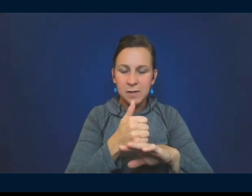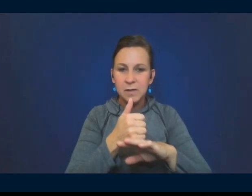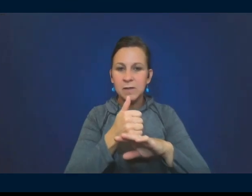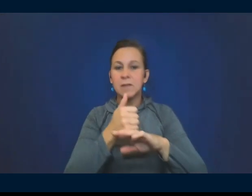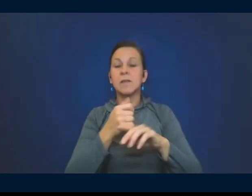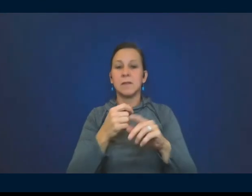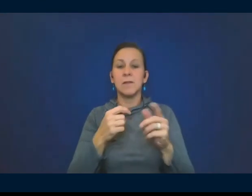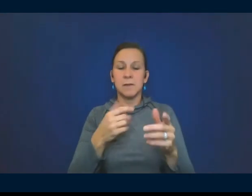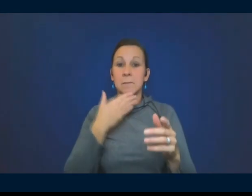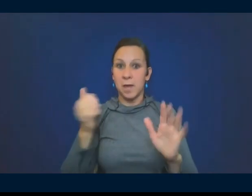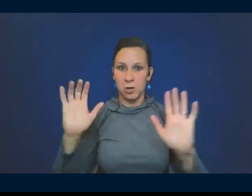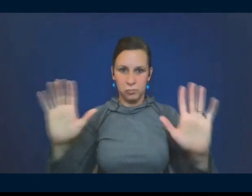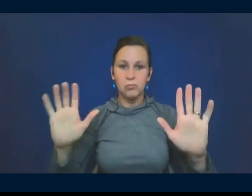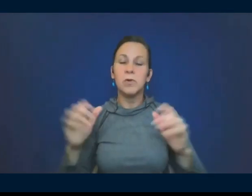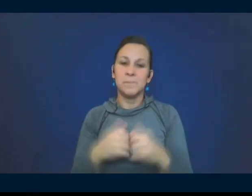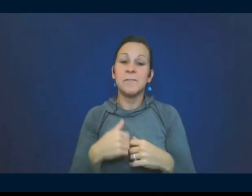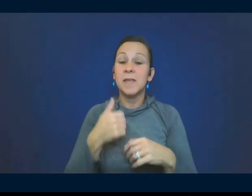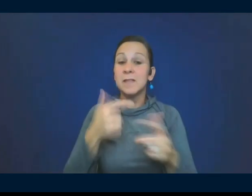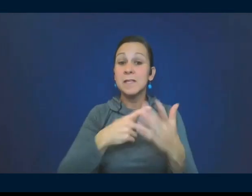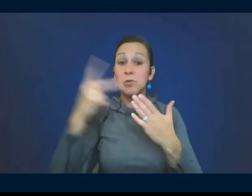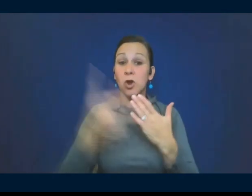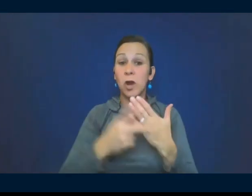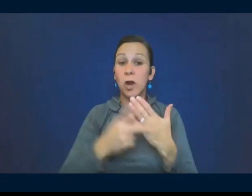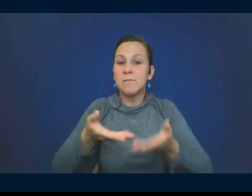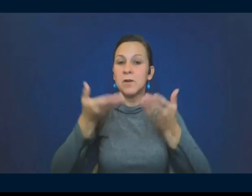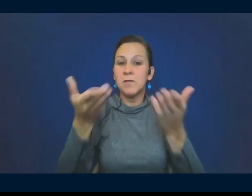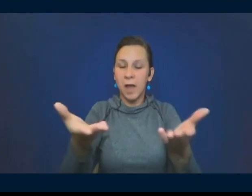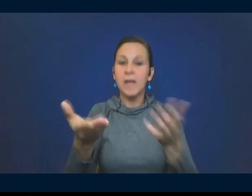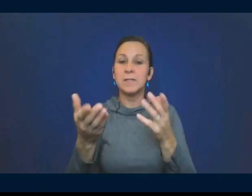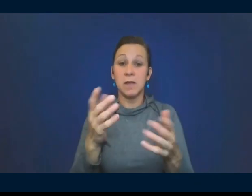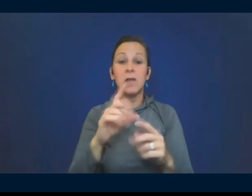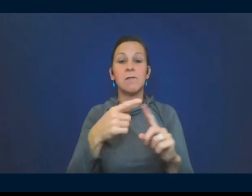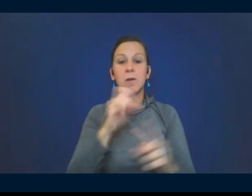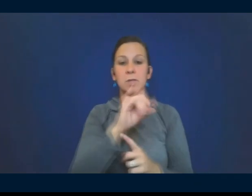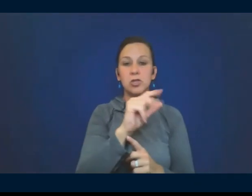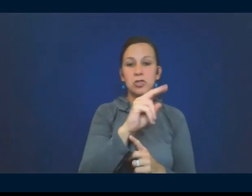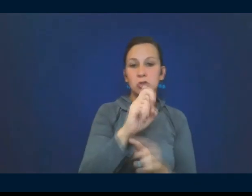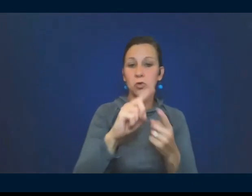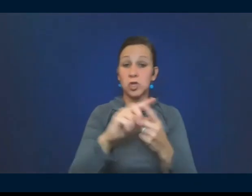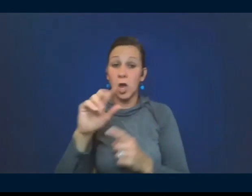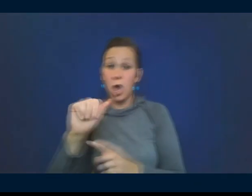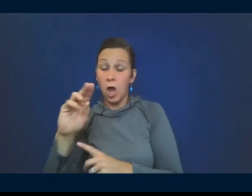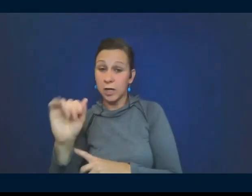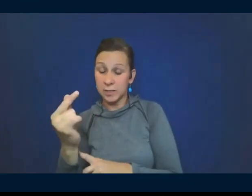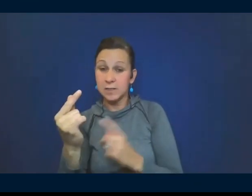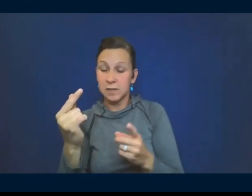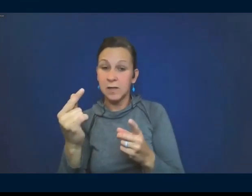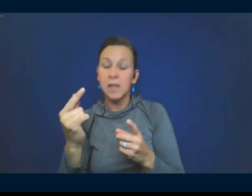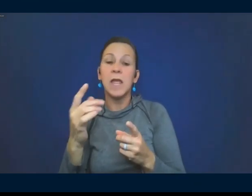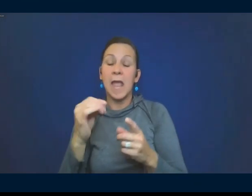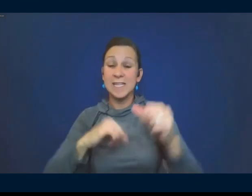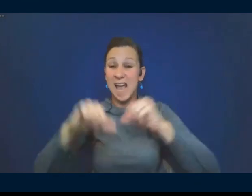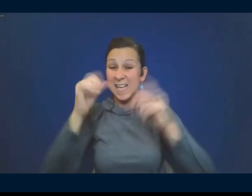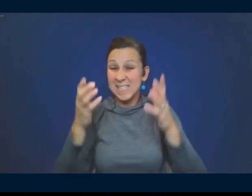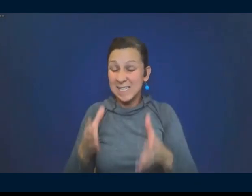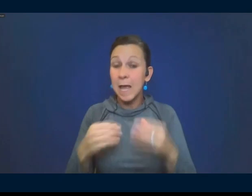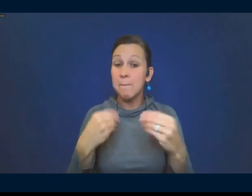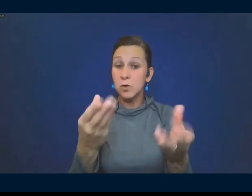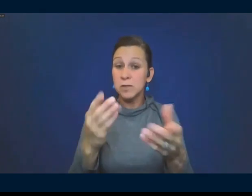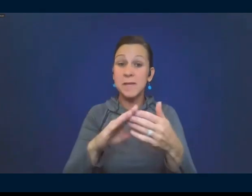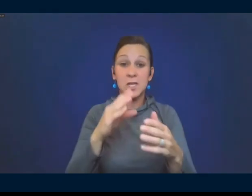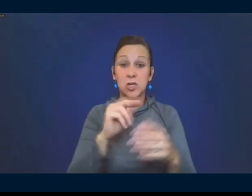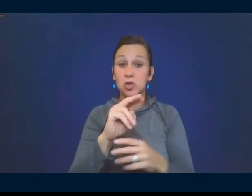an immersive summer experience from June to August for scientists and places them in newsrooms around the